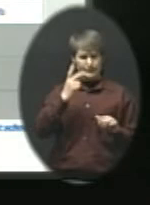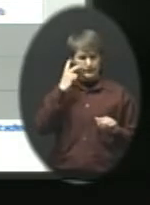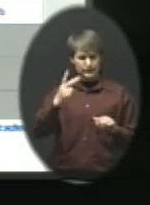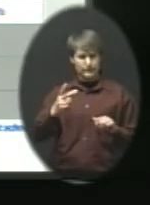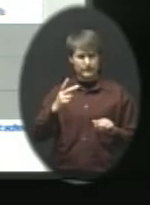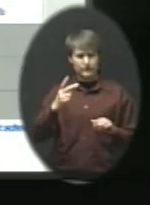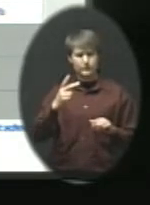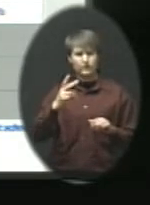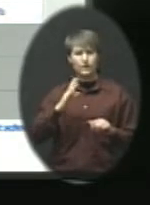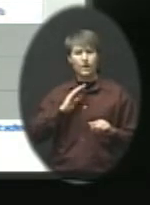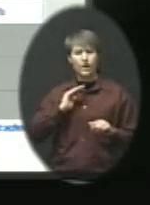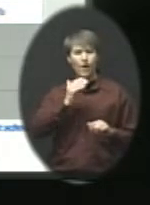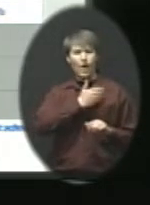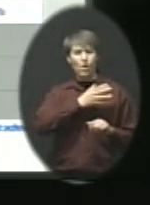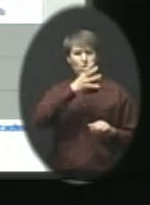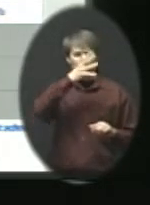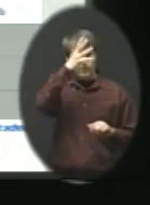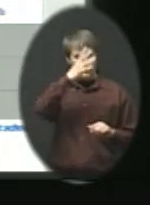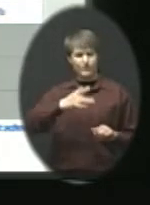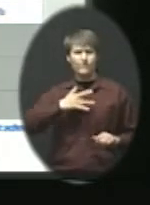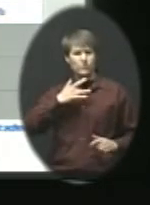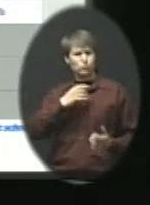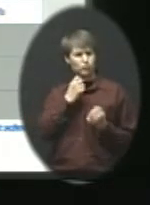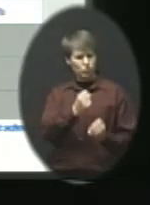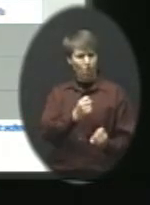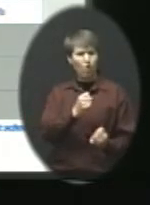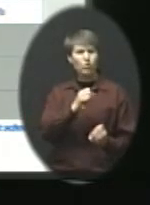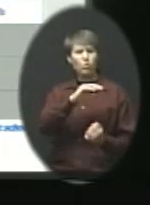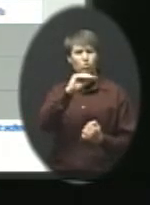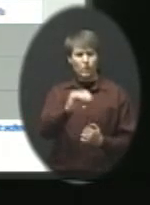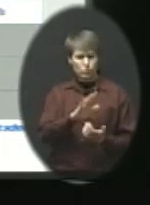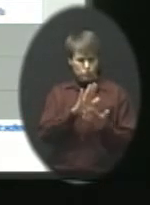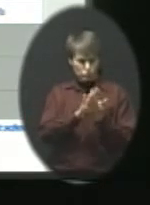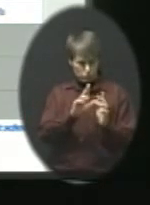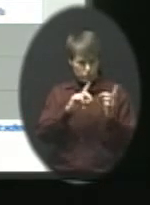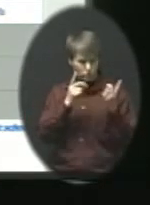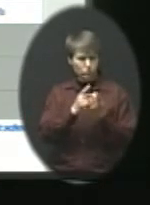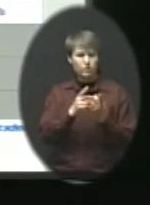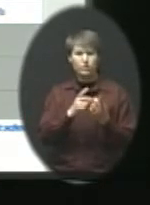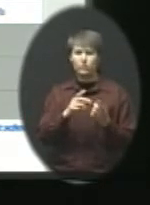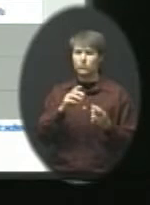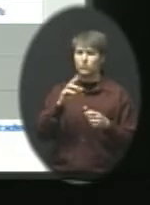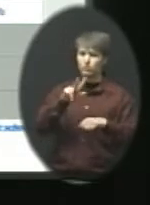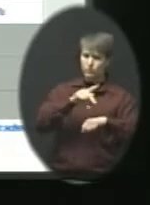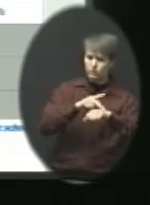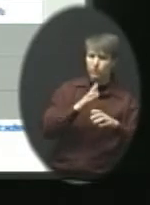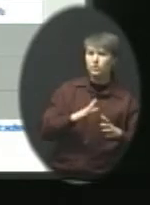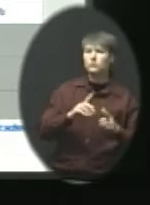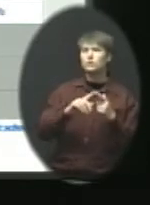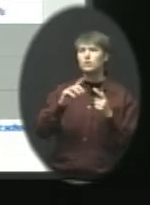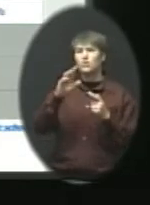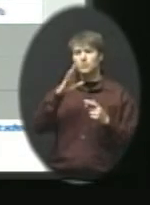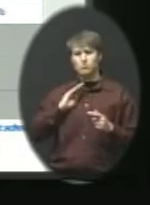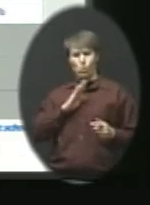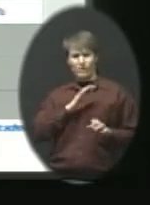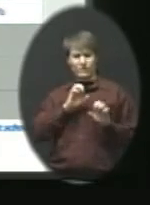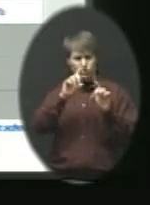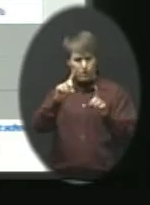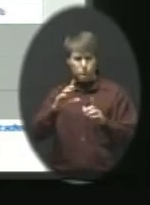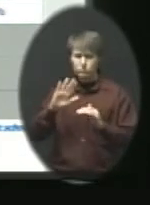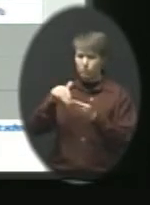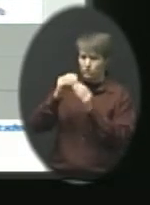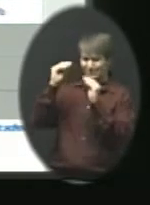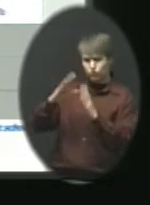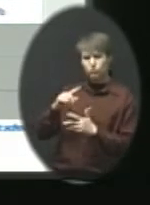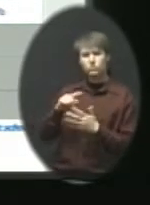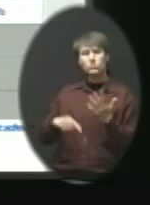that our parents feel very strong about the Olathe School District, the administrators, the Board of Education, the teachers, and